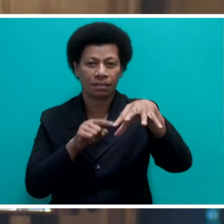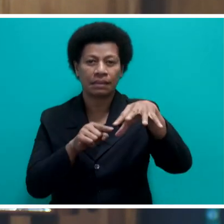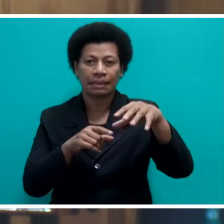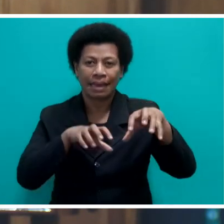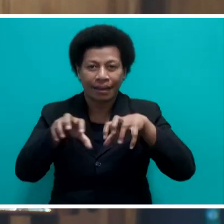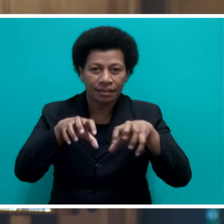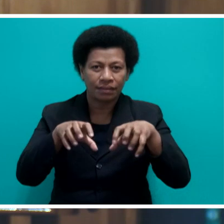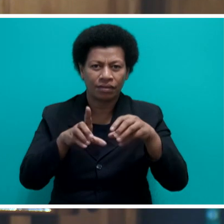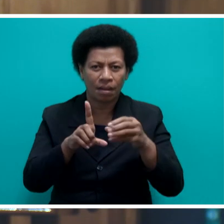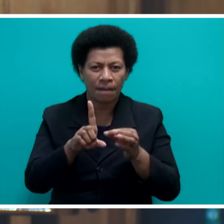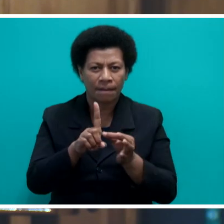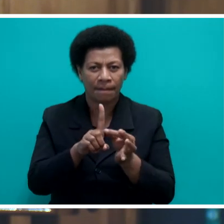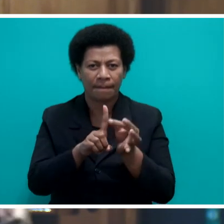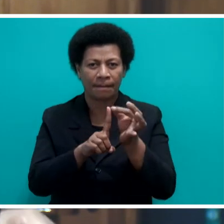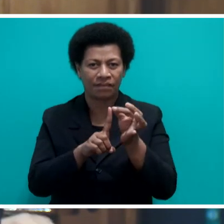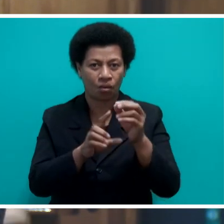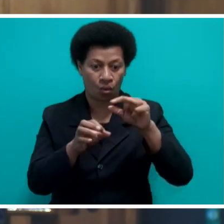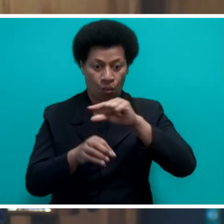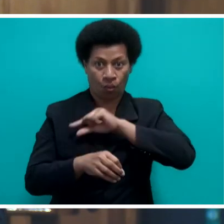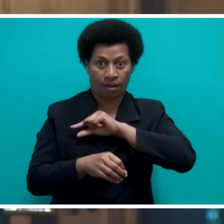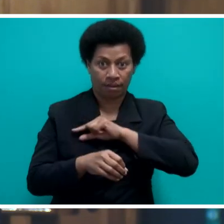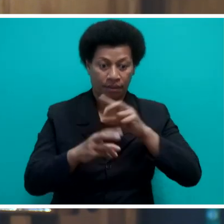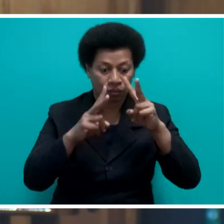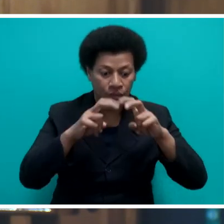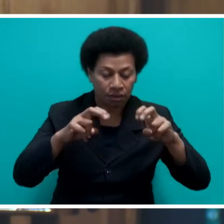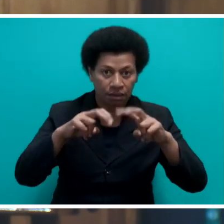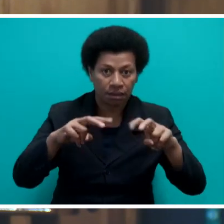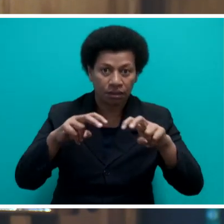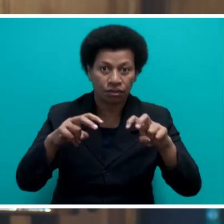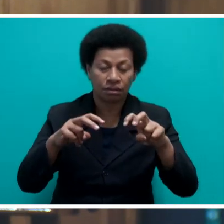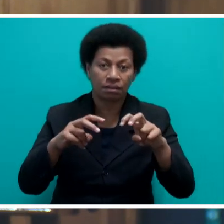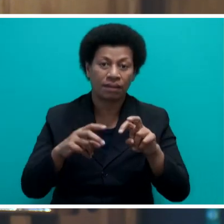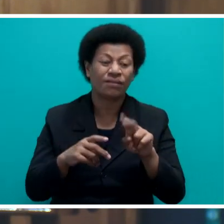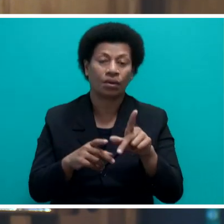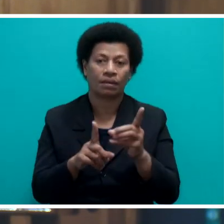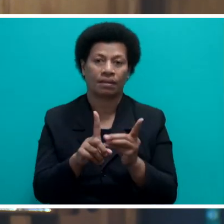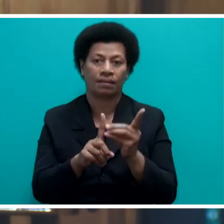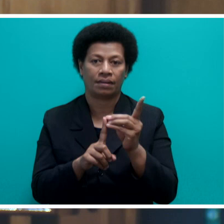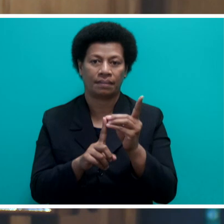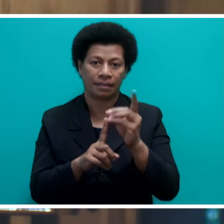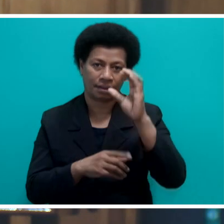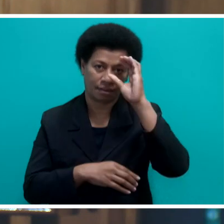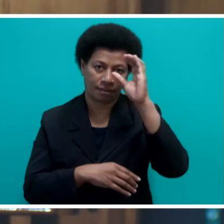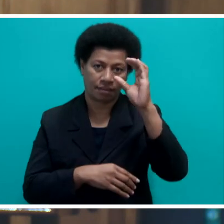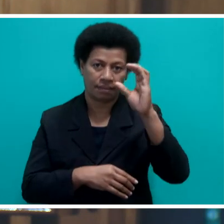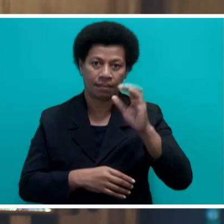promotion of policy research, particularly in developing countries.